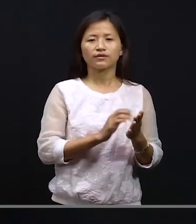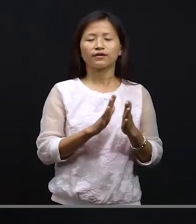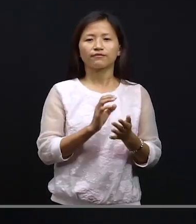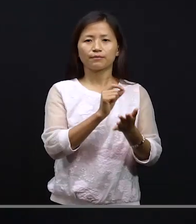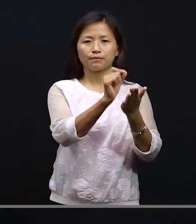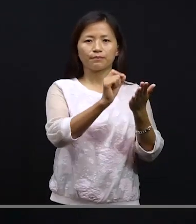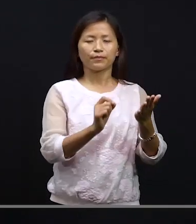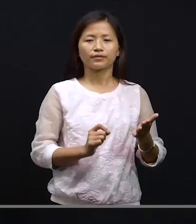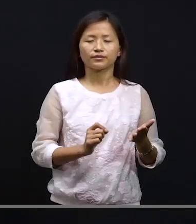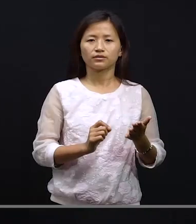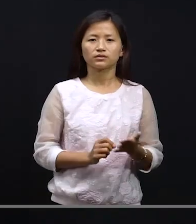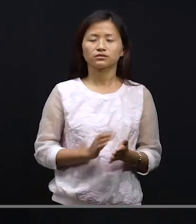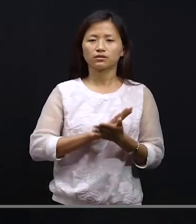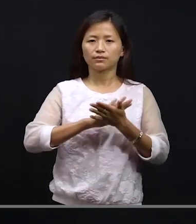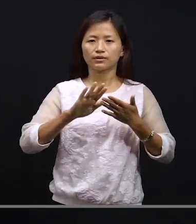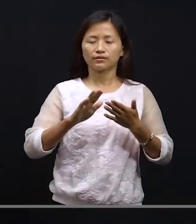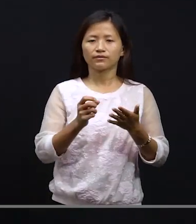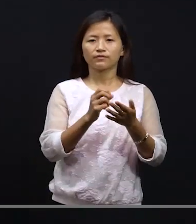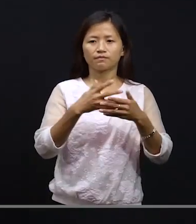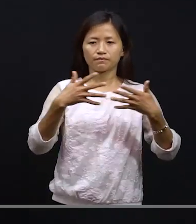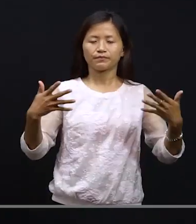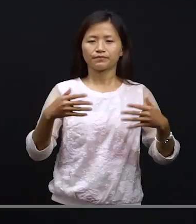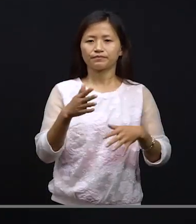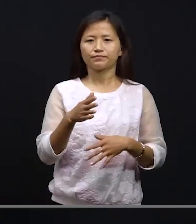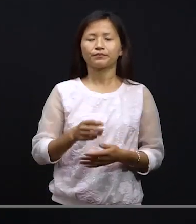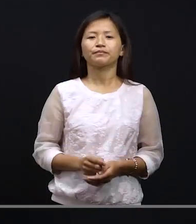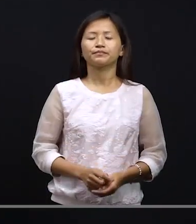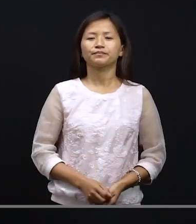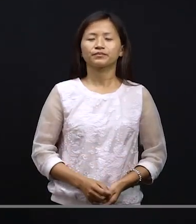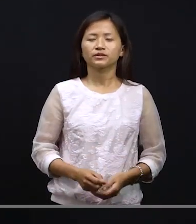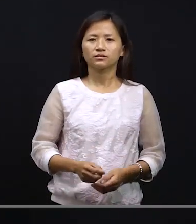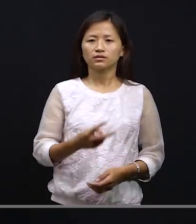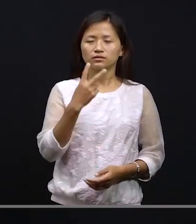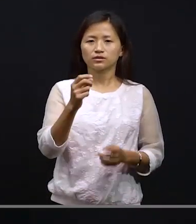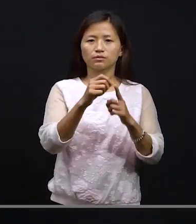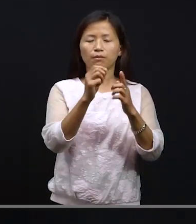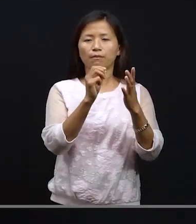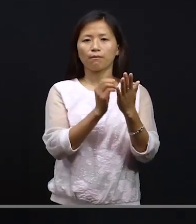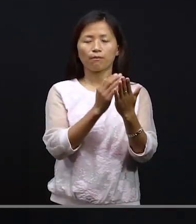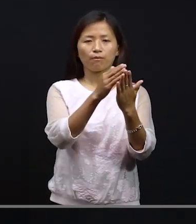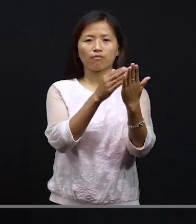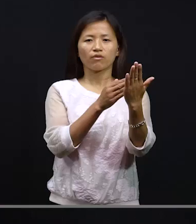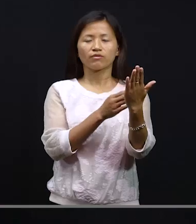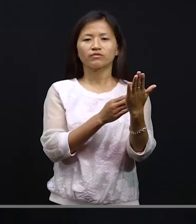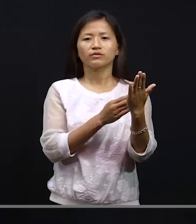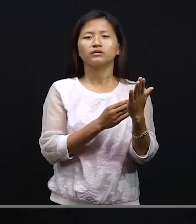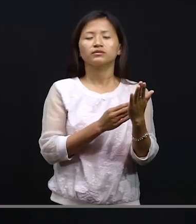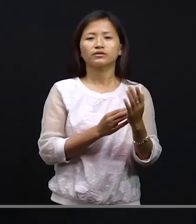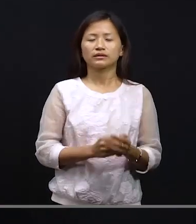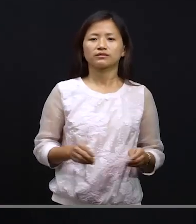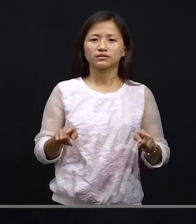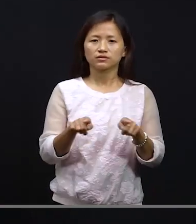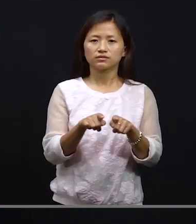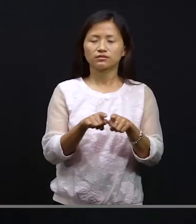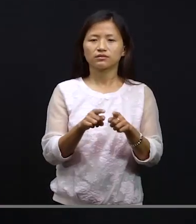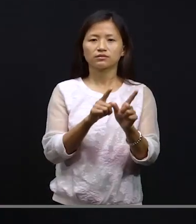is also something called the blank verse, and this poem comes under the blank verse. It is also a type of poetry,